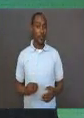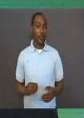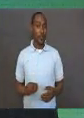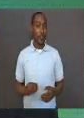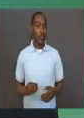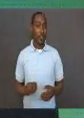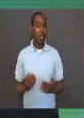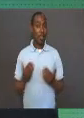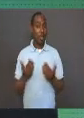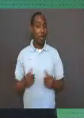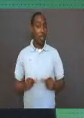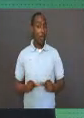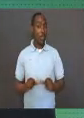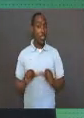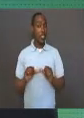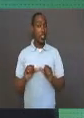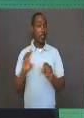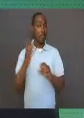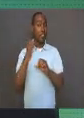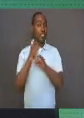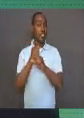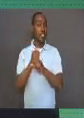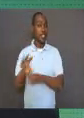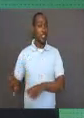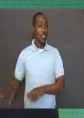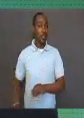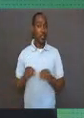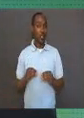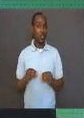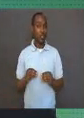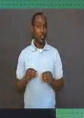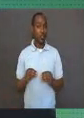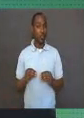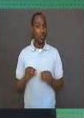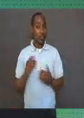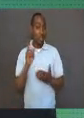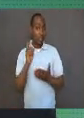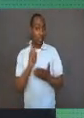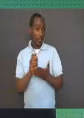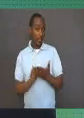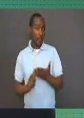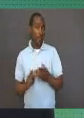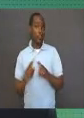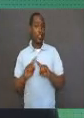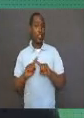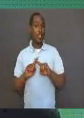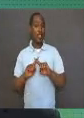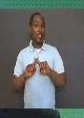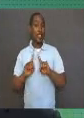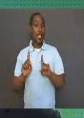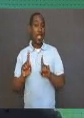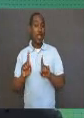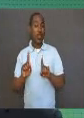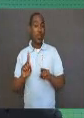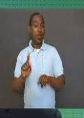For our next activity, students, please write down the difference between a